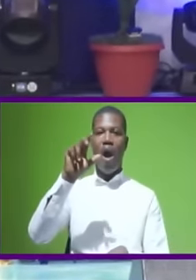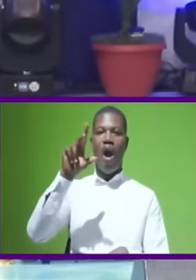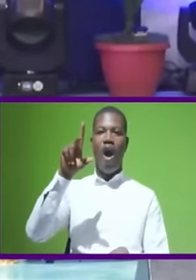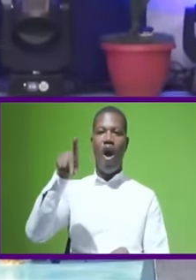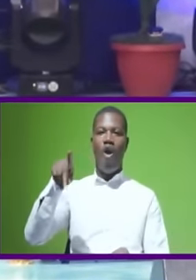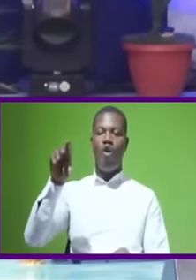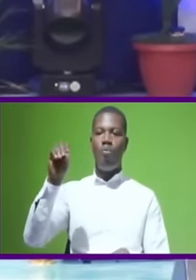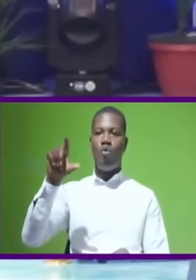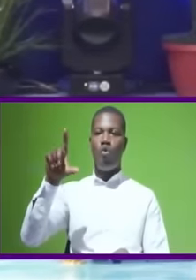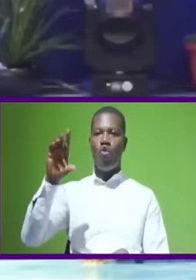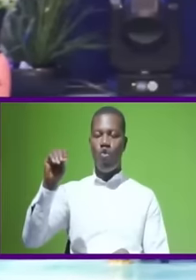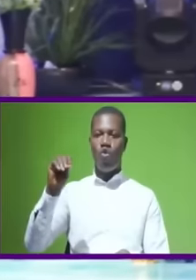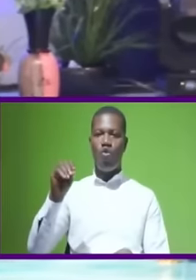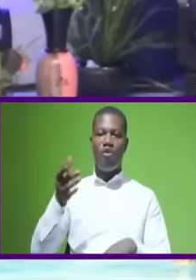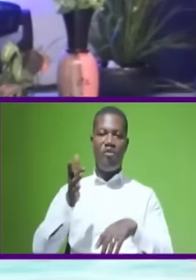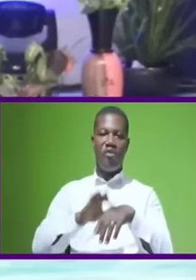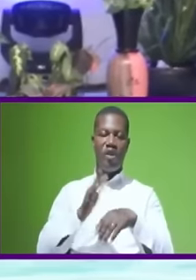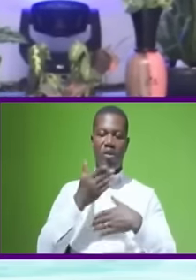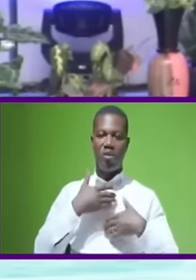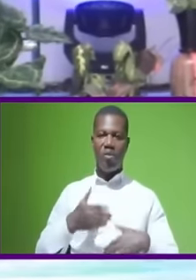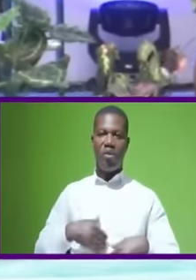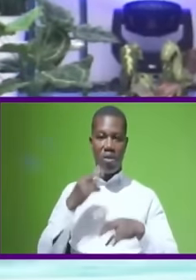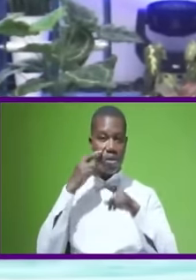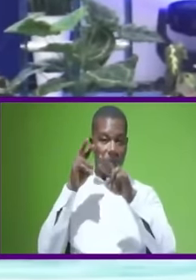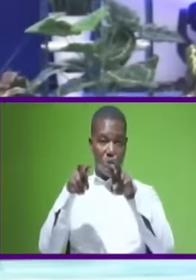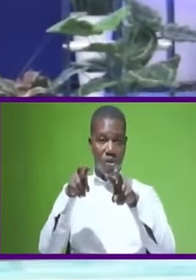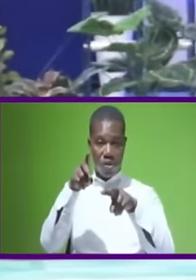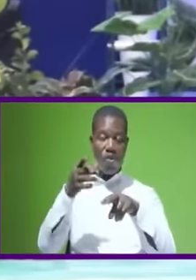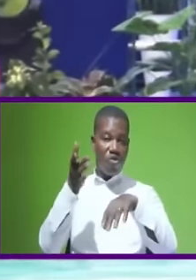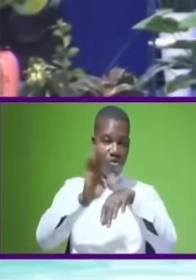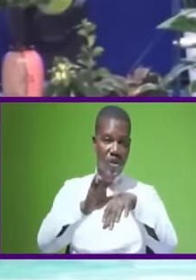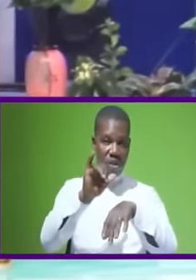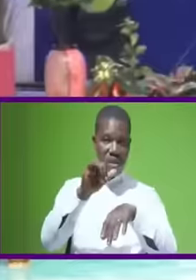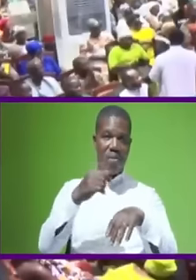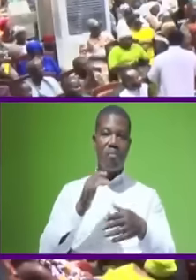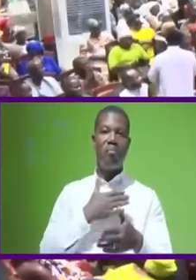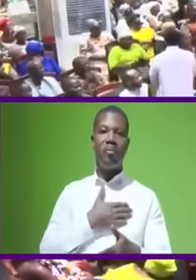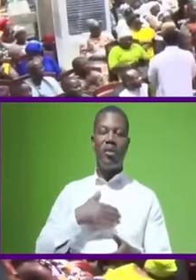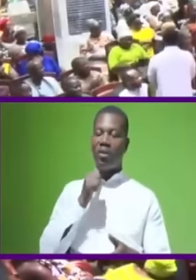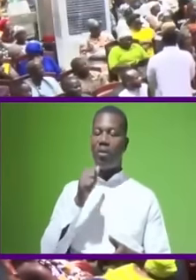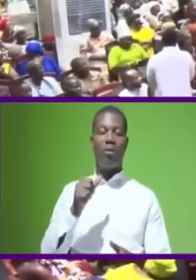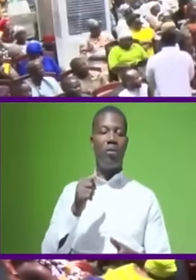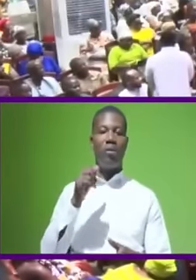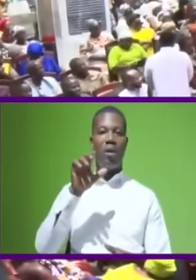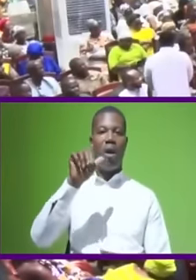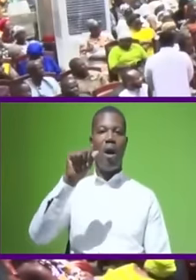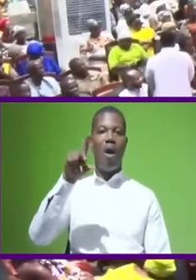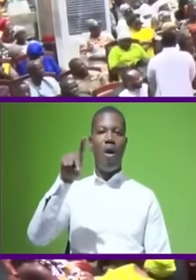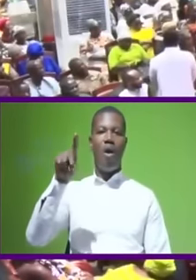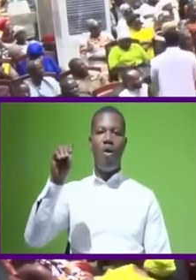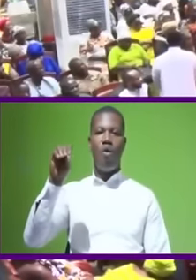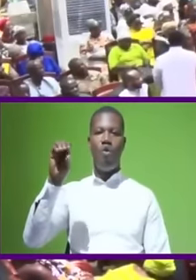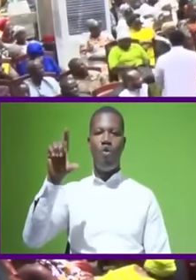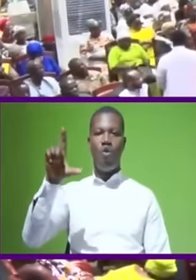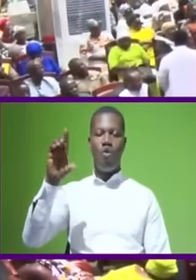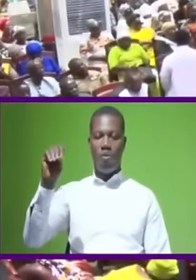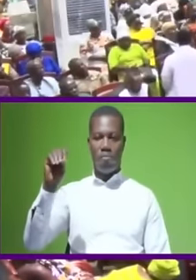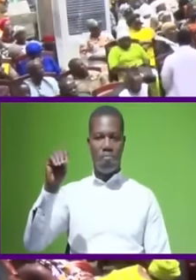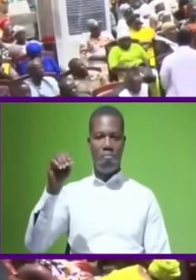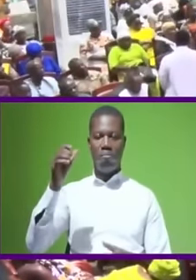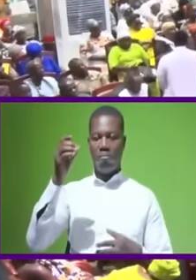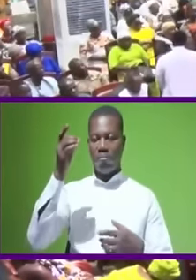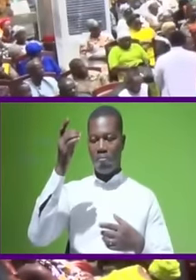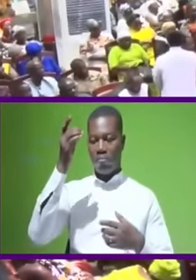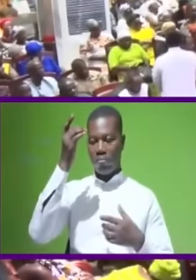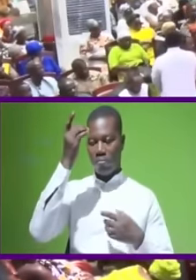yo. Me sremo wenya Apollo. For Ghana, we believe that even if you have Apollo and someone